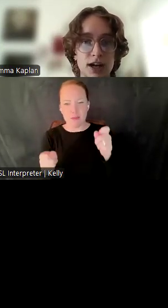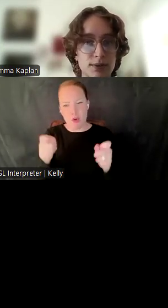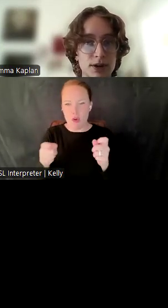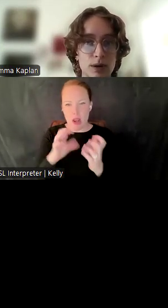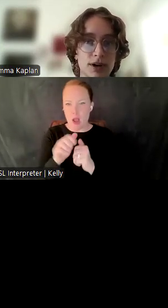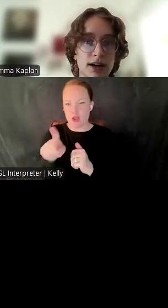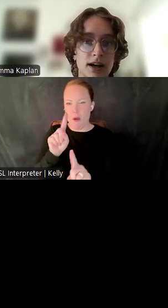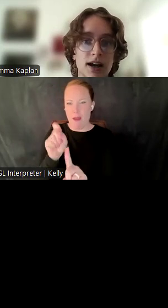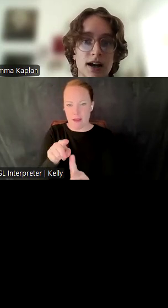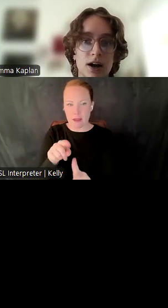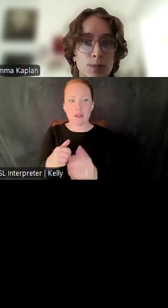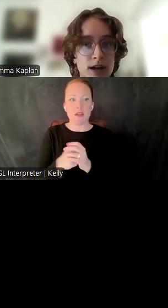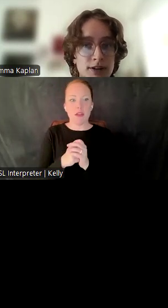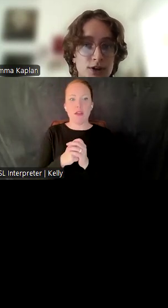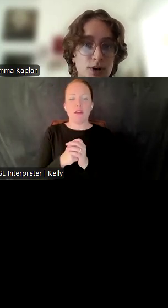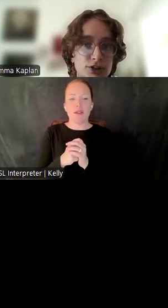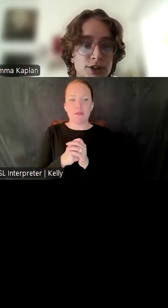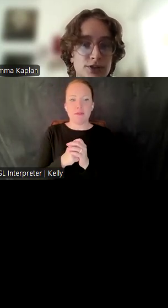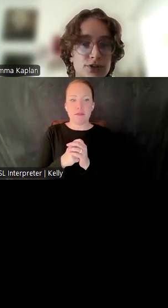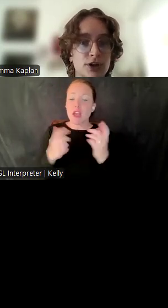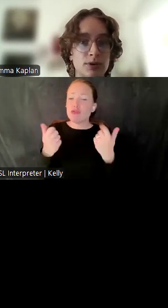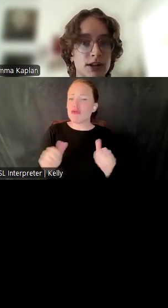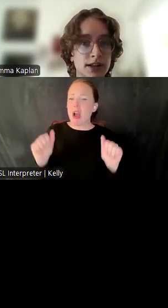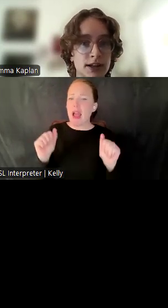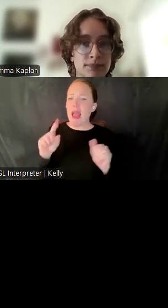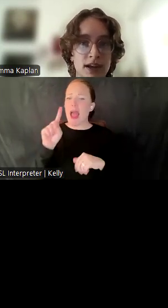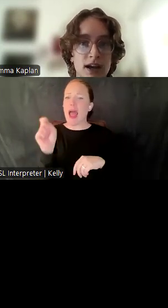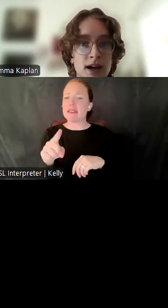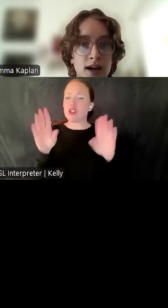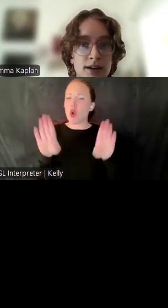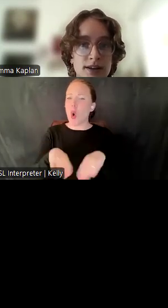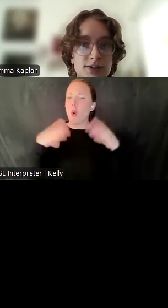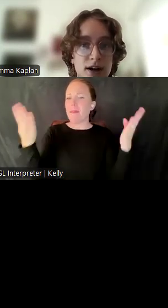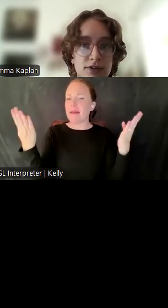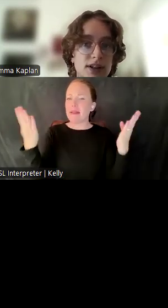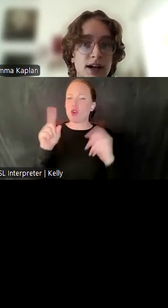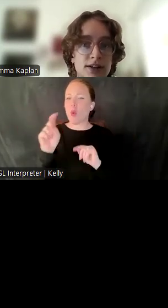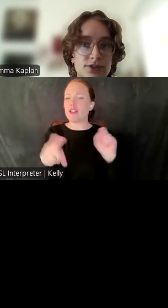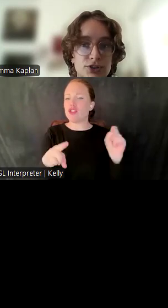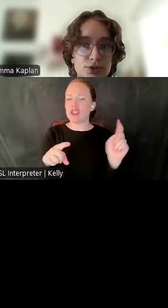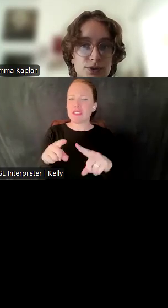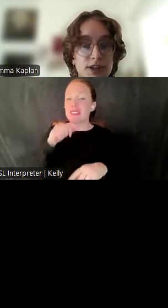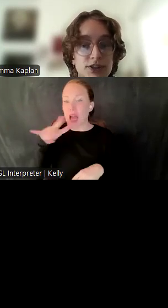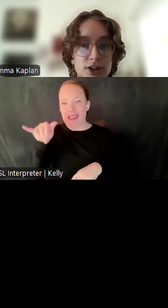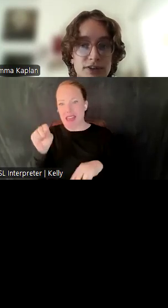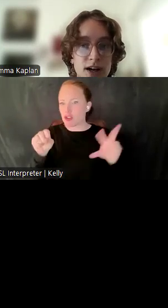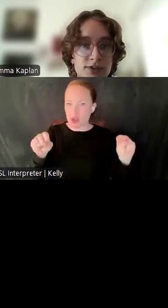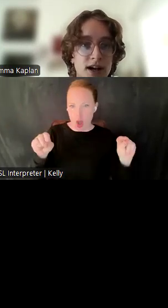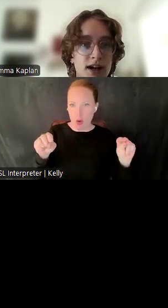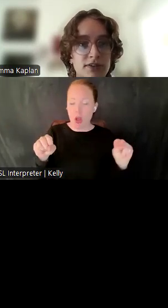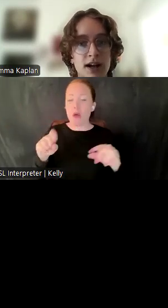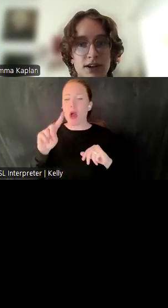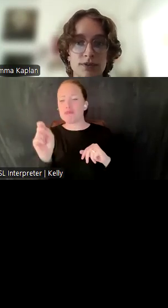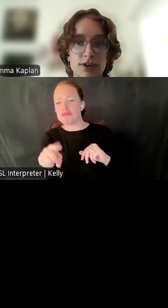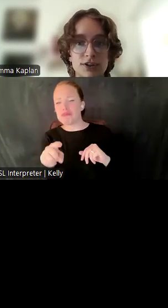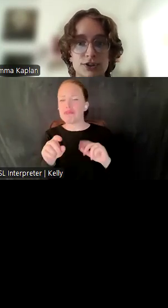is to try to incorporate open-ended questions. So start broadly, and then these allow for the clients to choose what they share for us